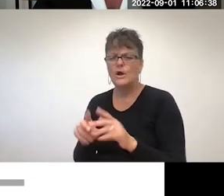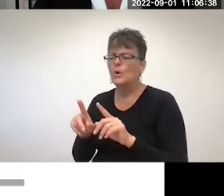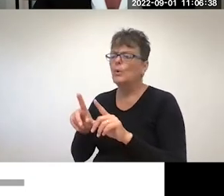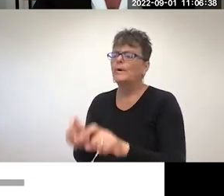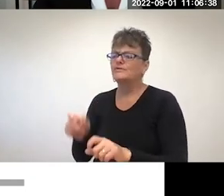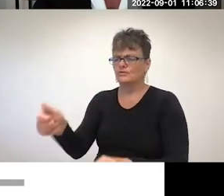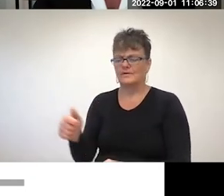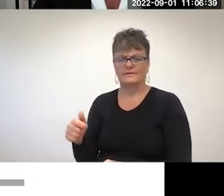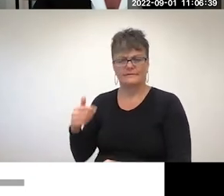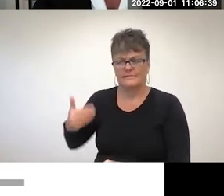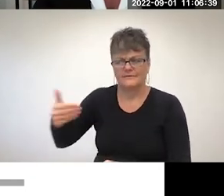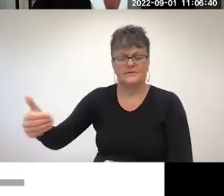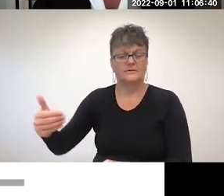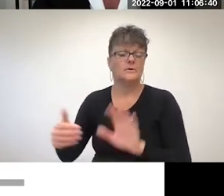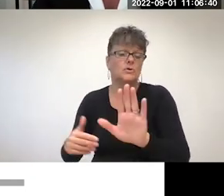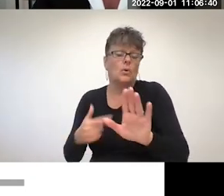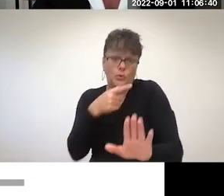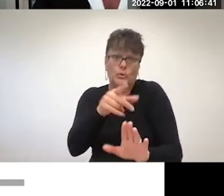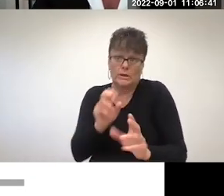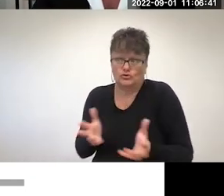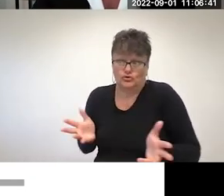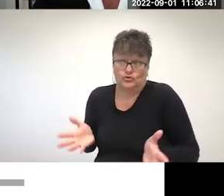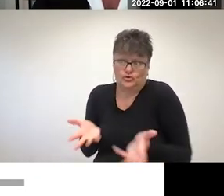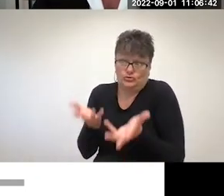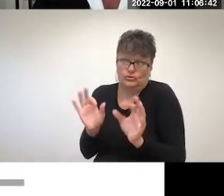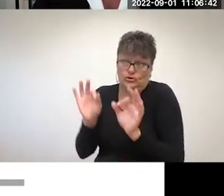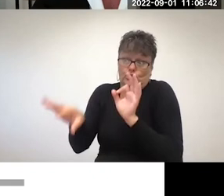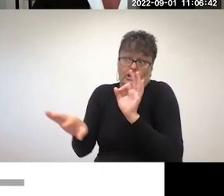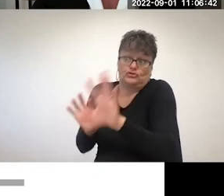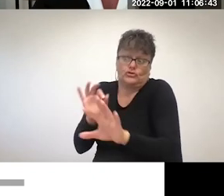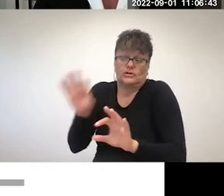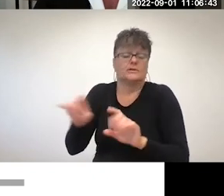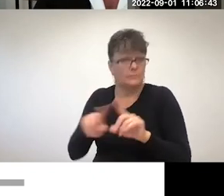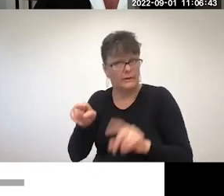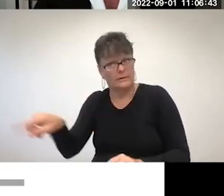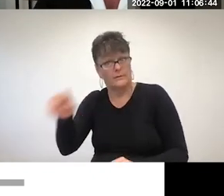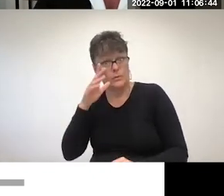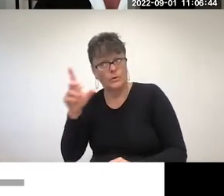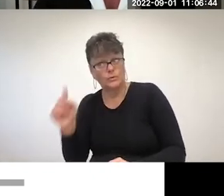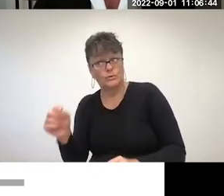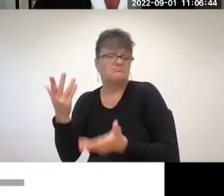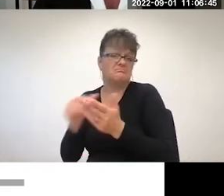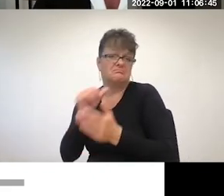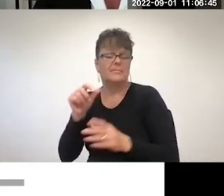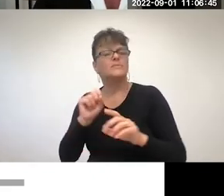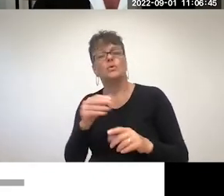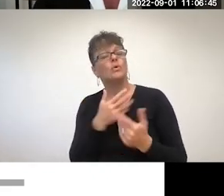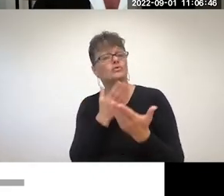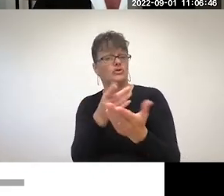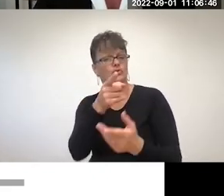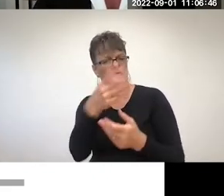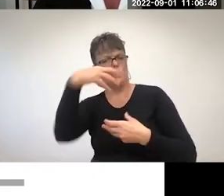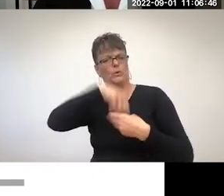actually going to do it? So I would encourage us to think about adding retrieval practice into our classes. Maybe they are weekly quizzes. Maybe